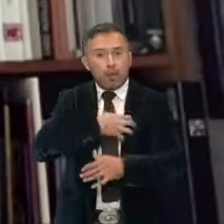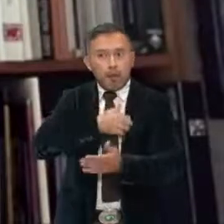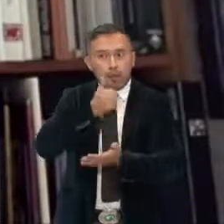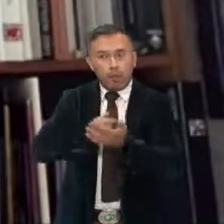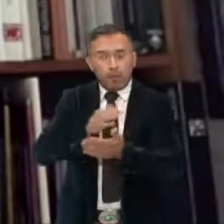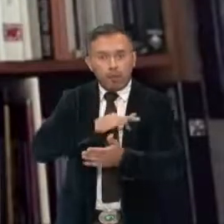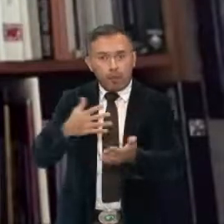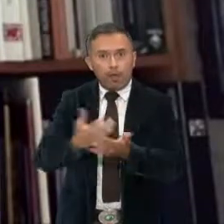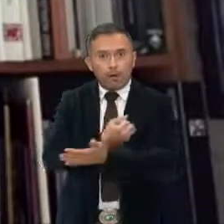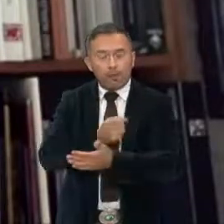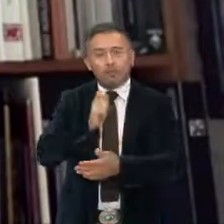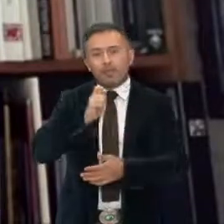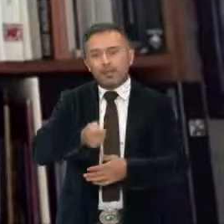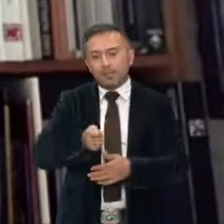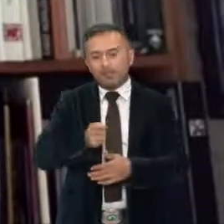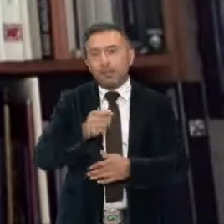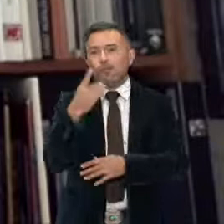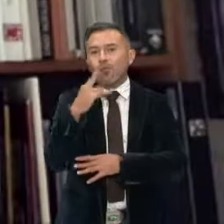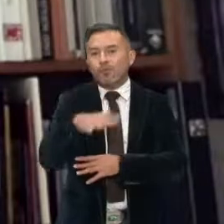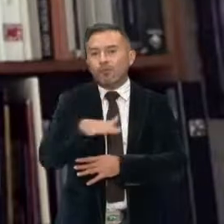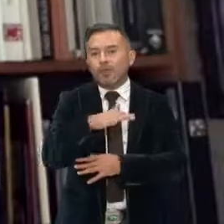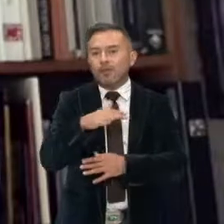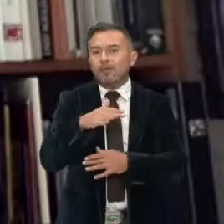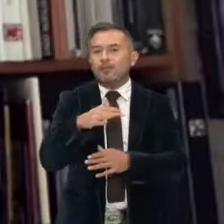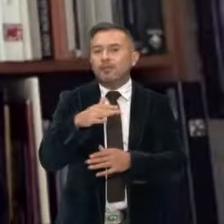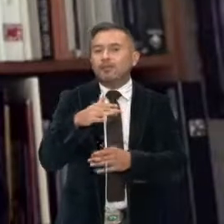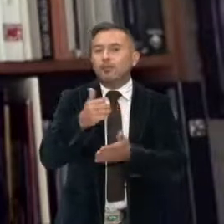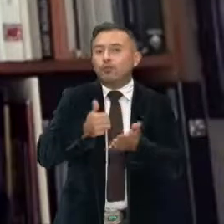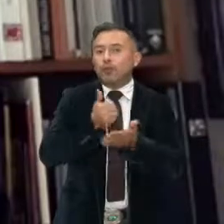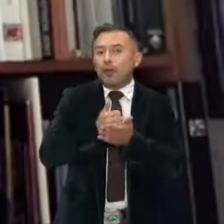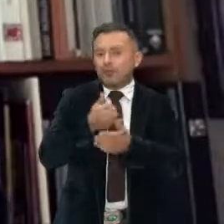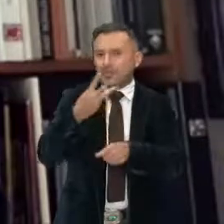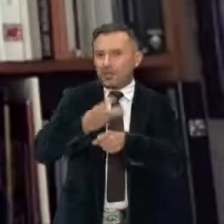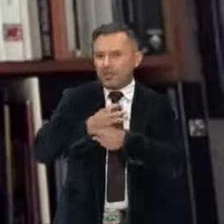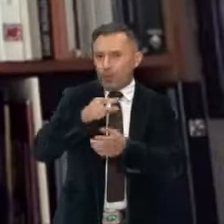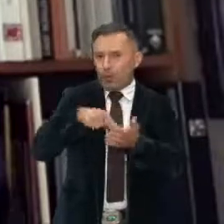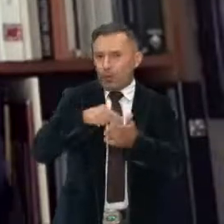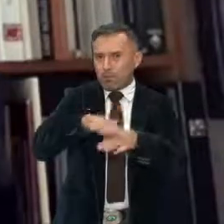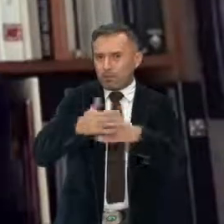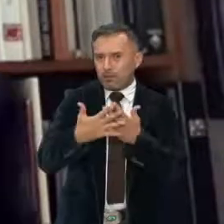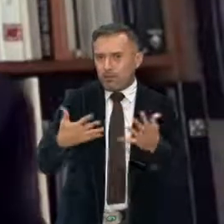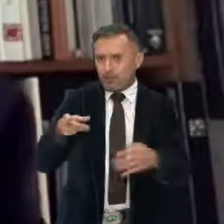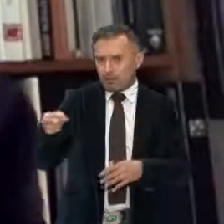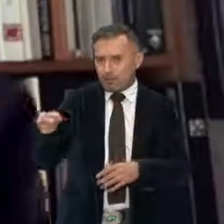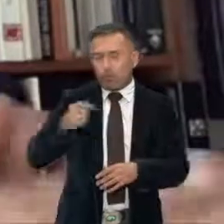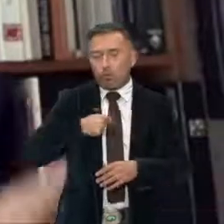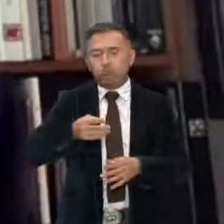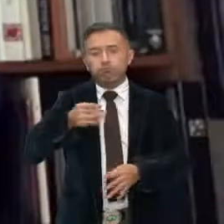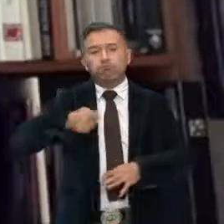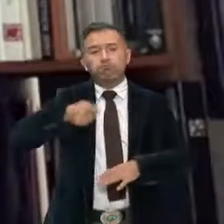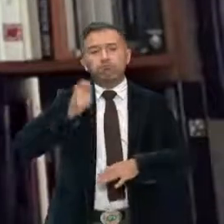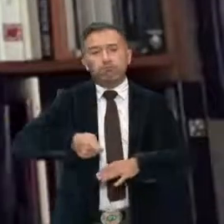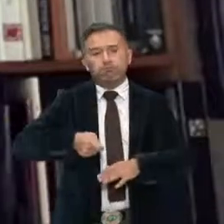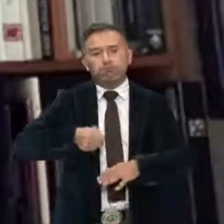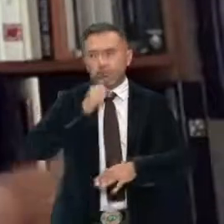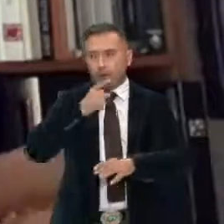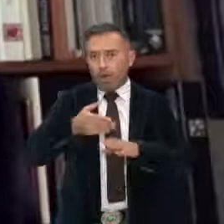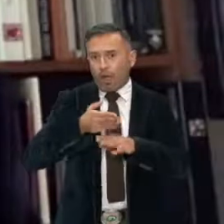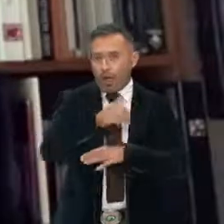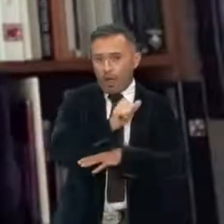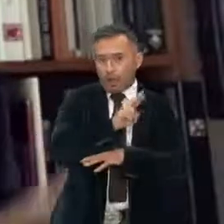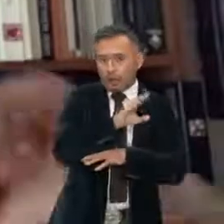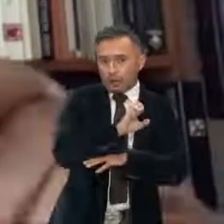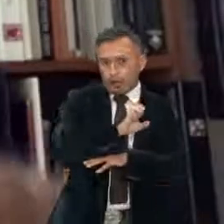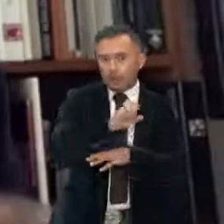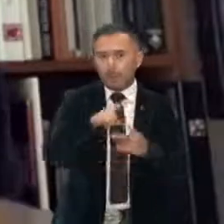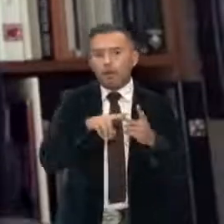50% of the vote, and they could win Cochabamba, which is the third most important city of the country.